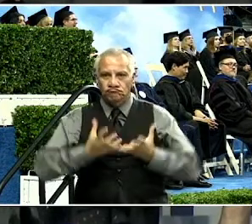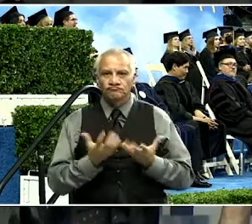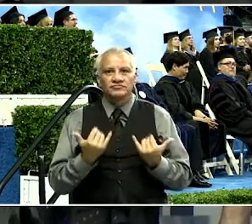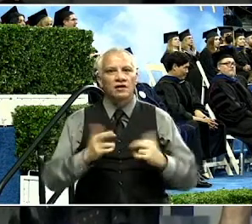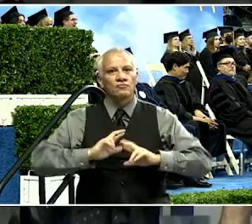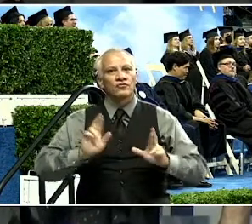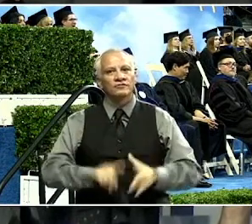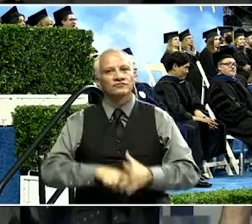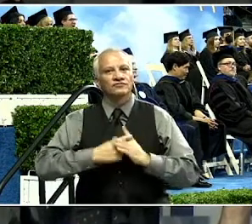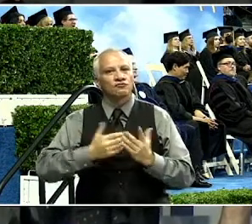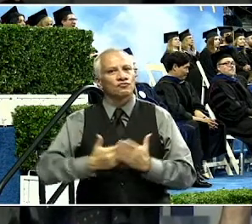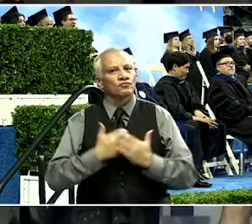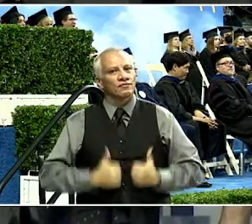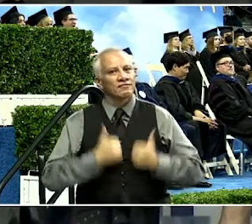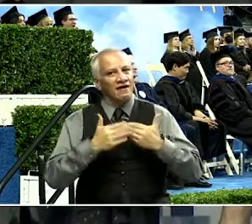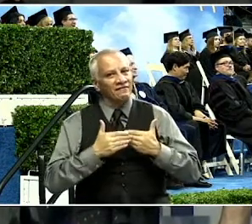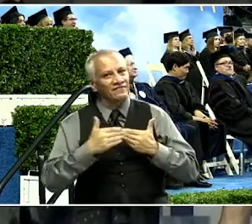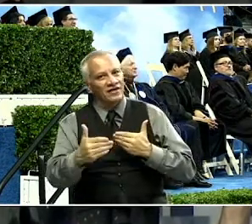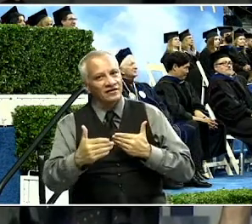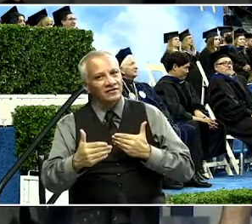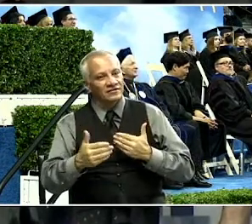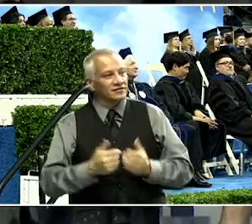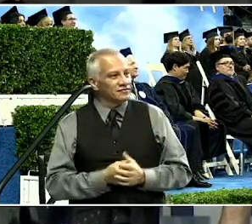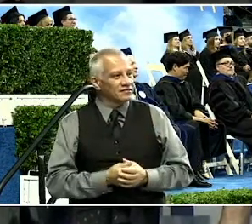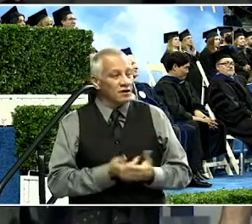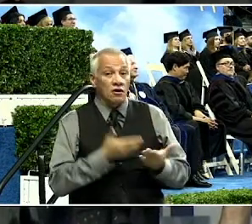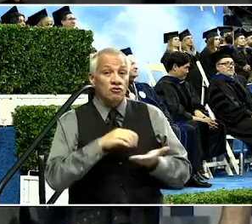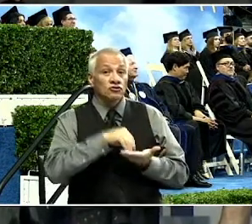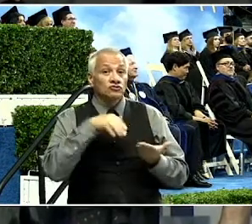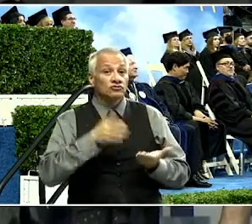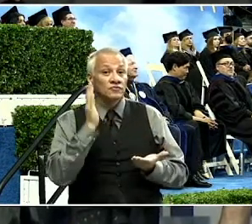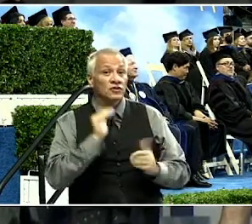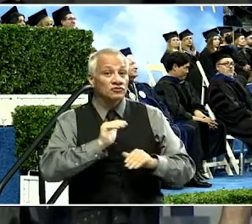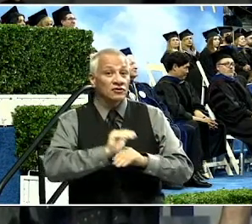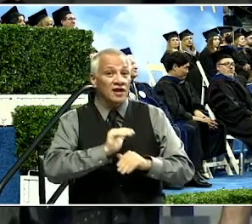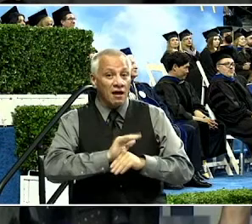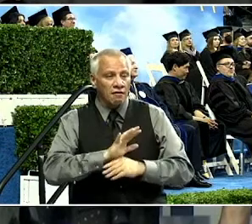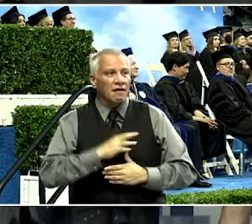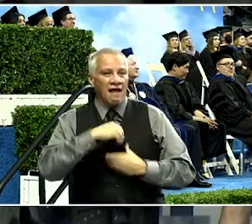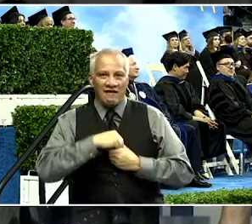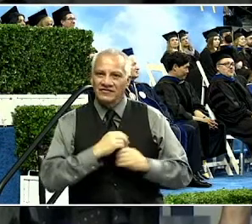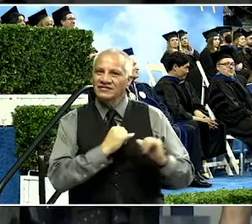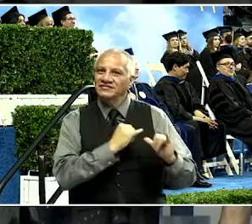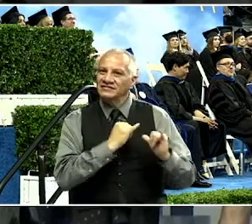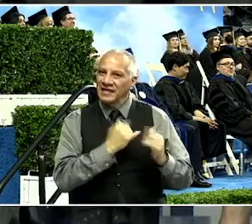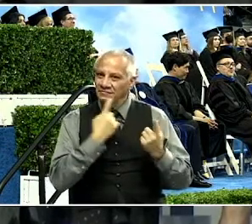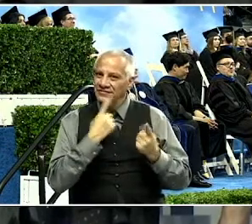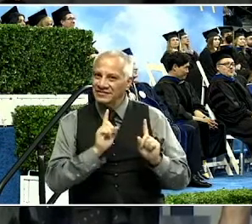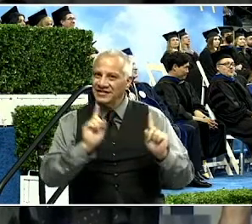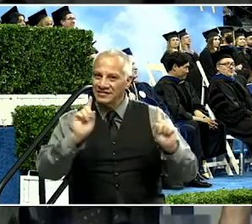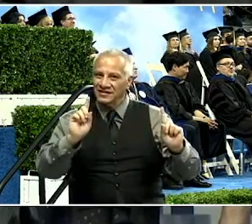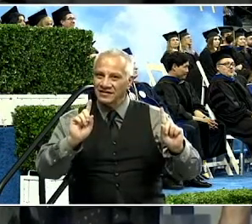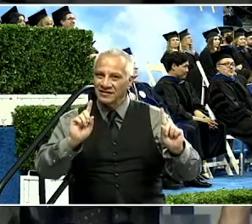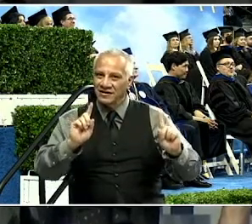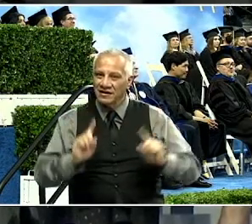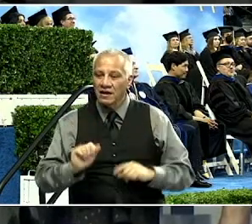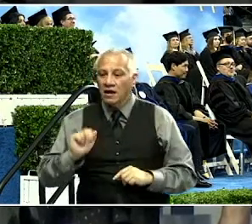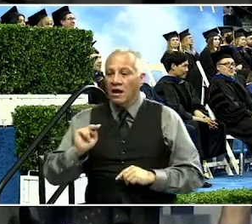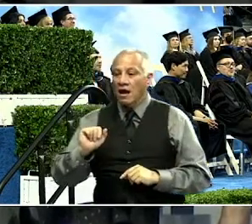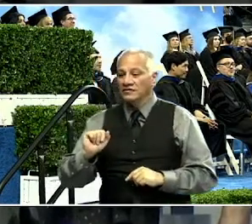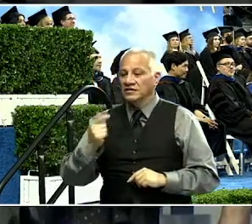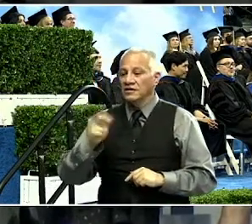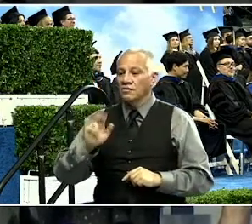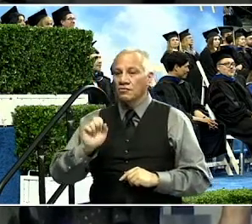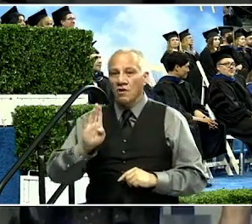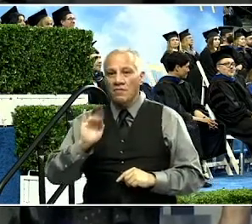new chapter. Your student speakers for this evening embody many of your own successes. Anvi Brahmbhatt is